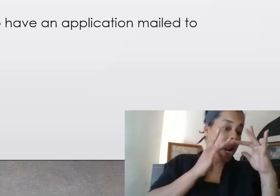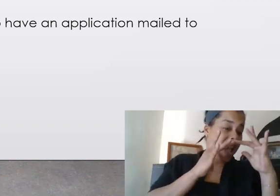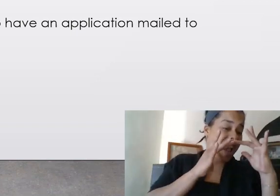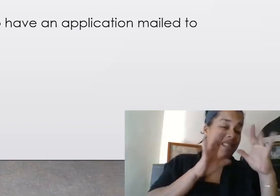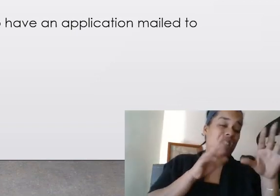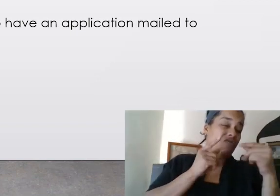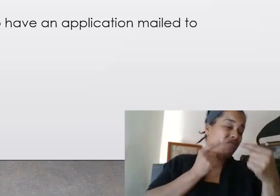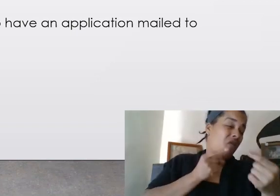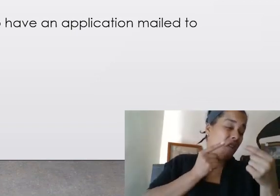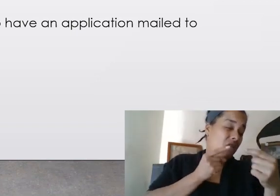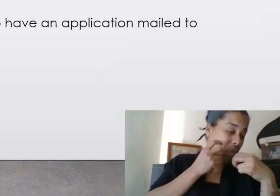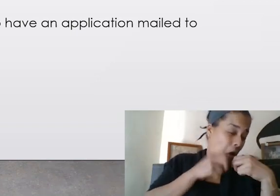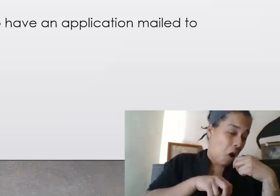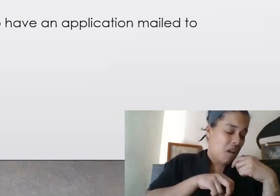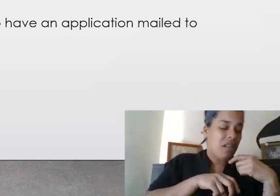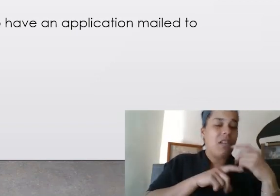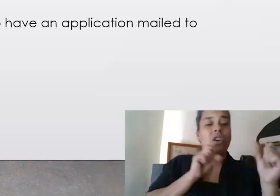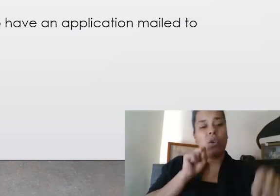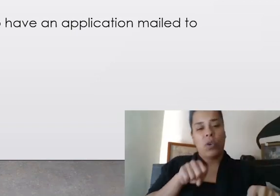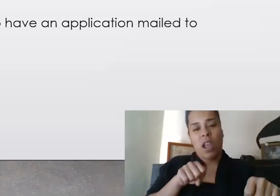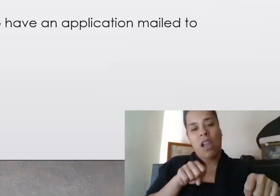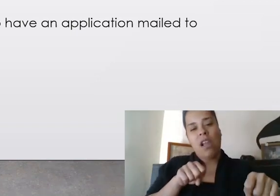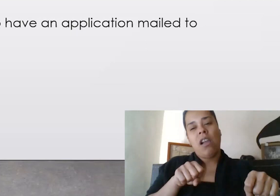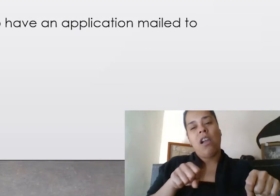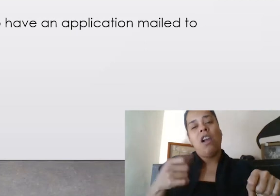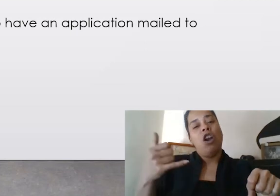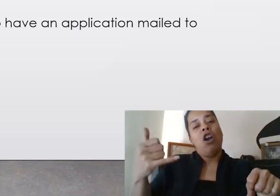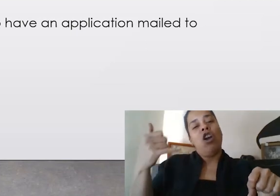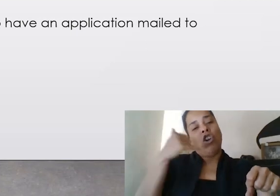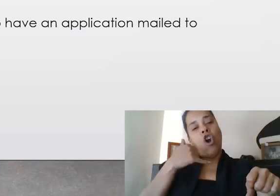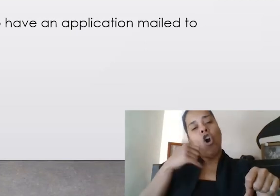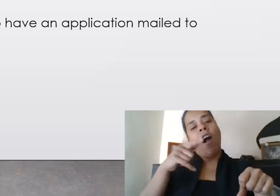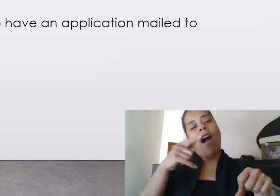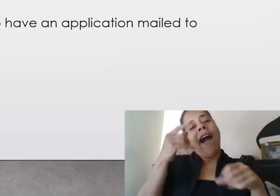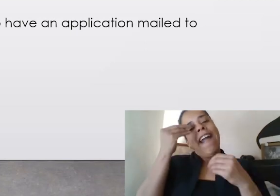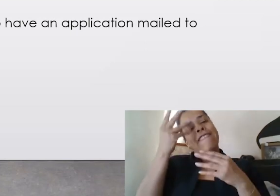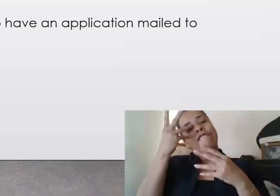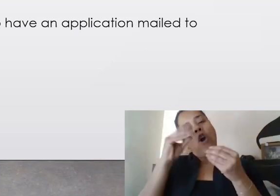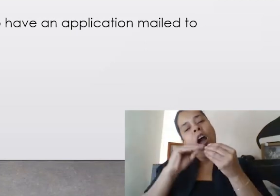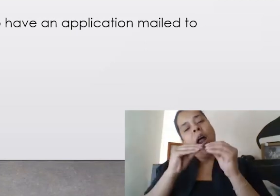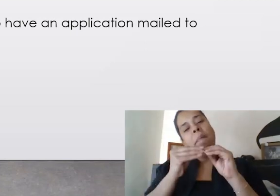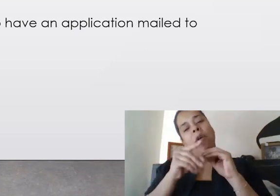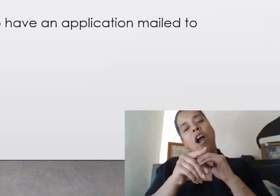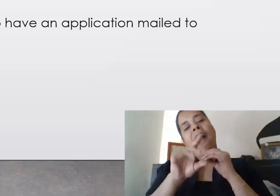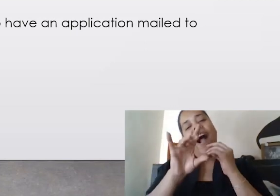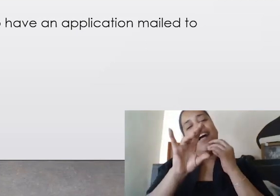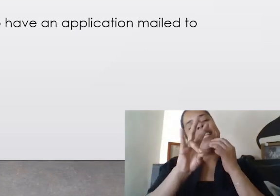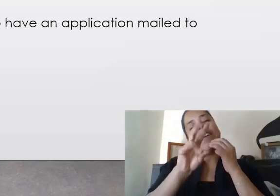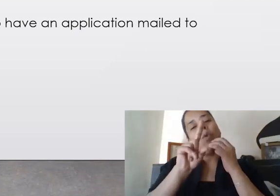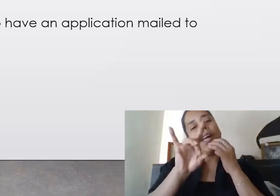for you, you can call the information line at